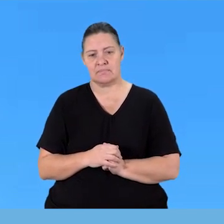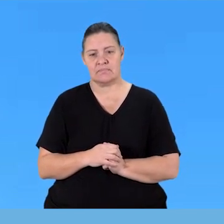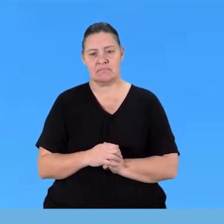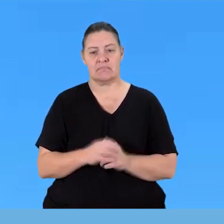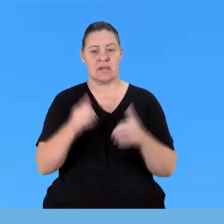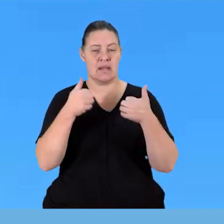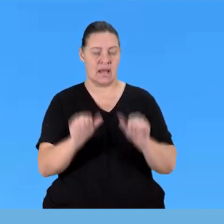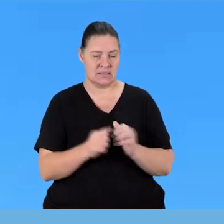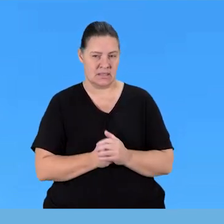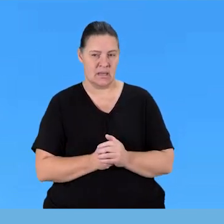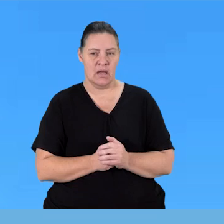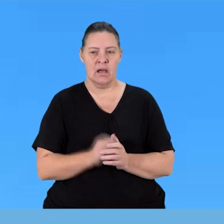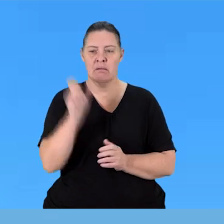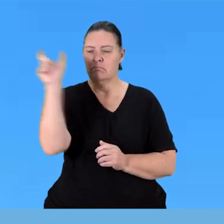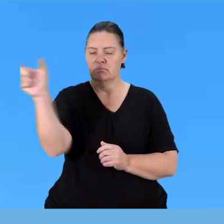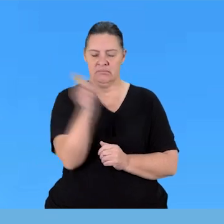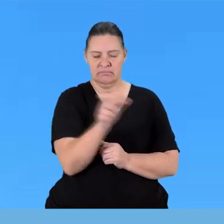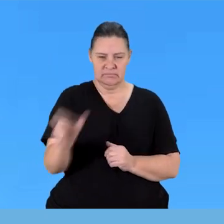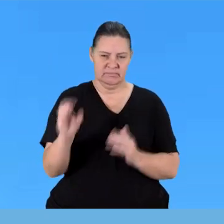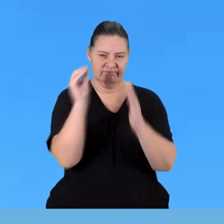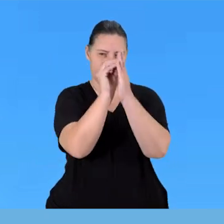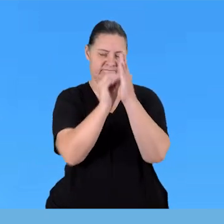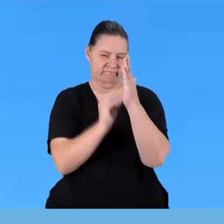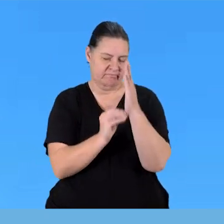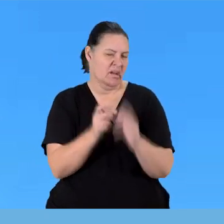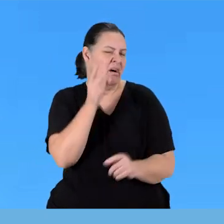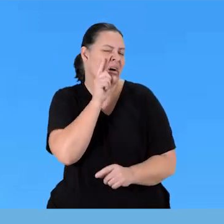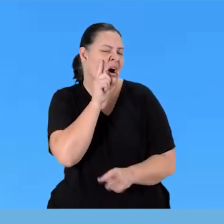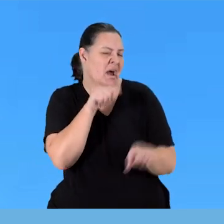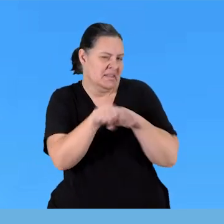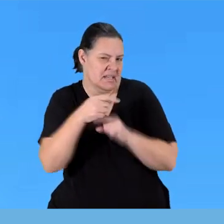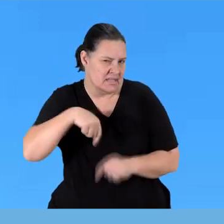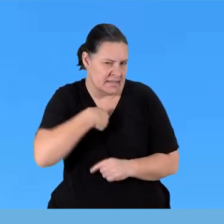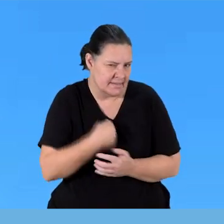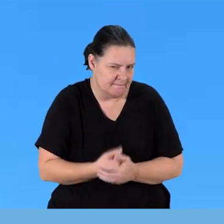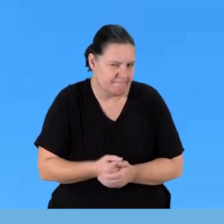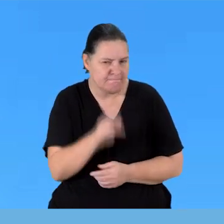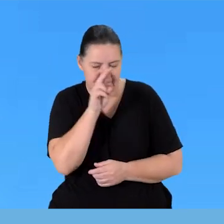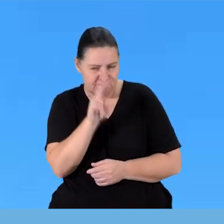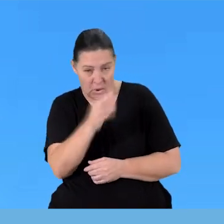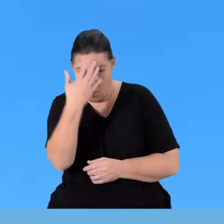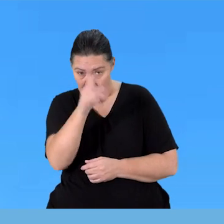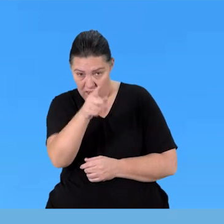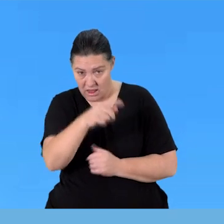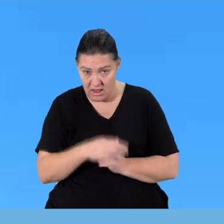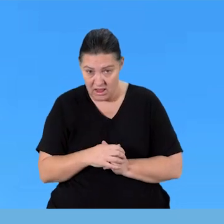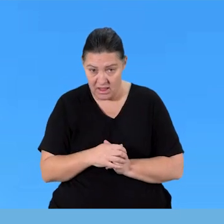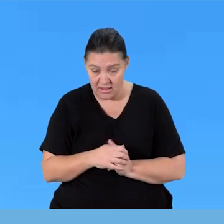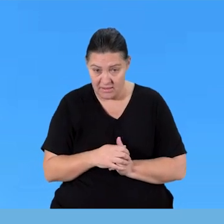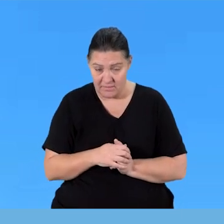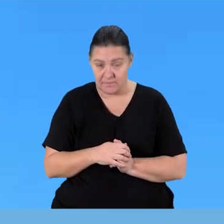Next one, we need to fill in the blanks now, and just they are just testing us now to see if we know what we say we